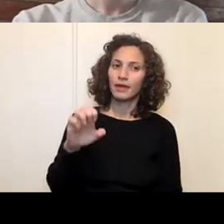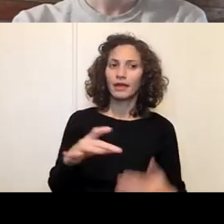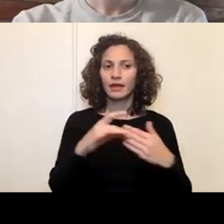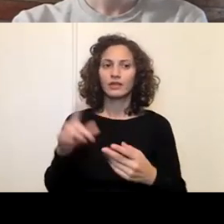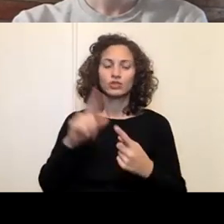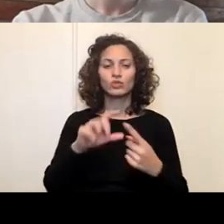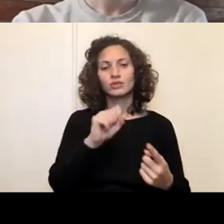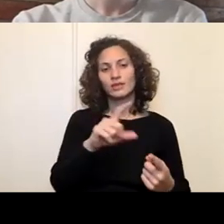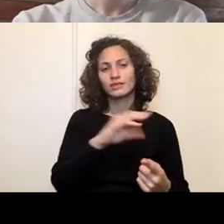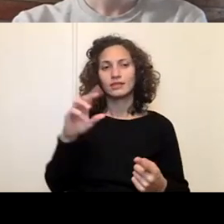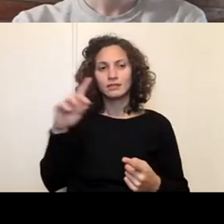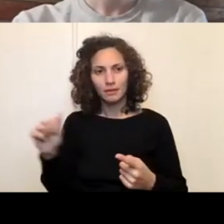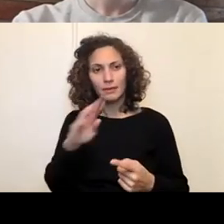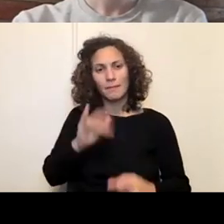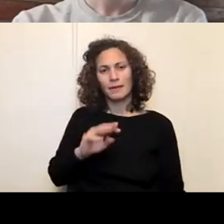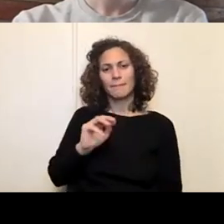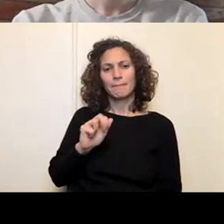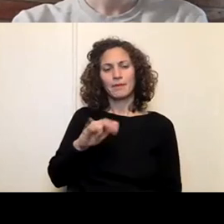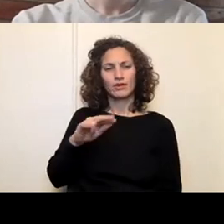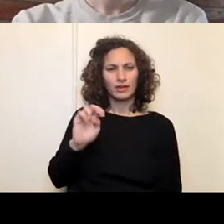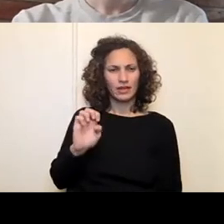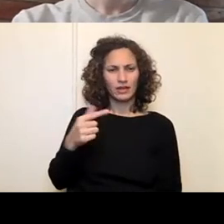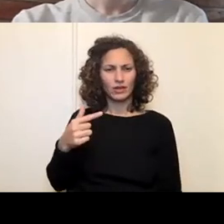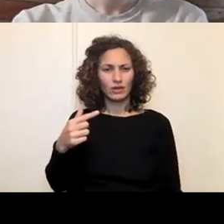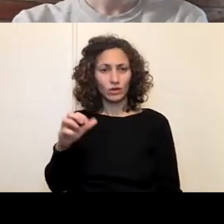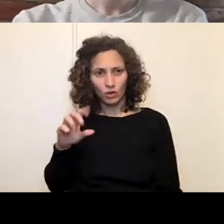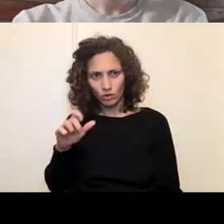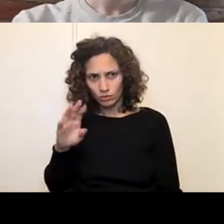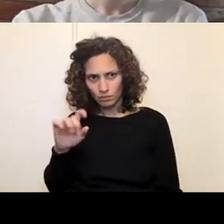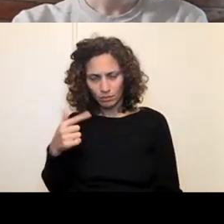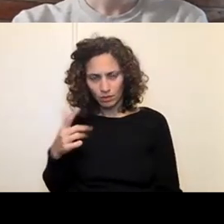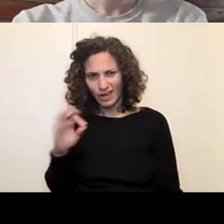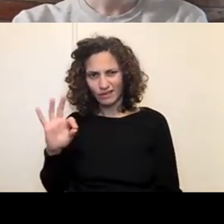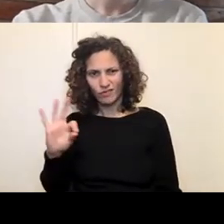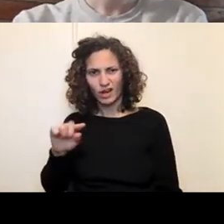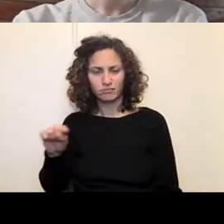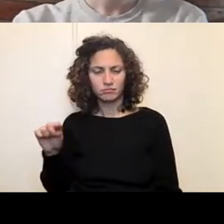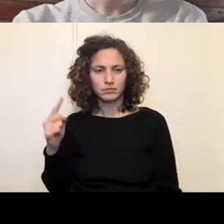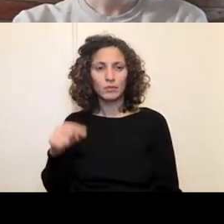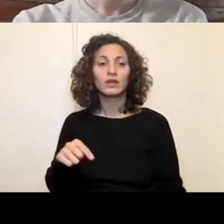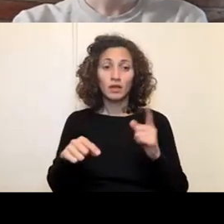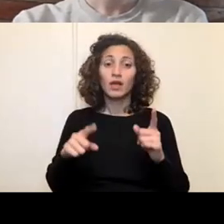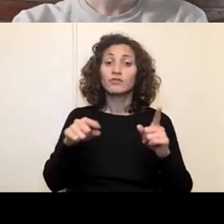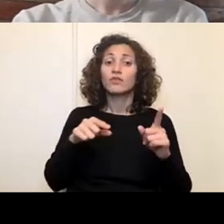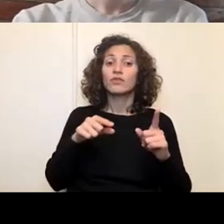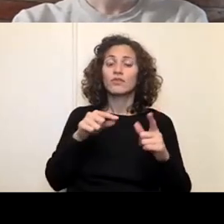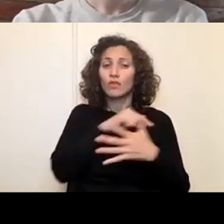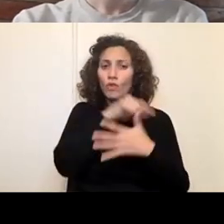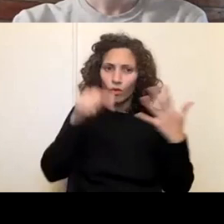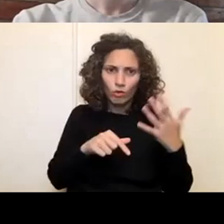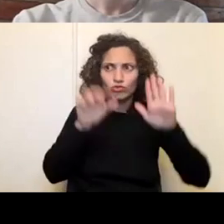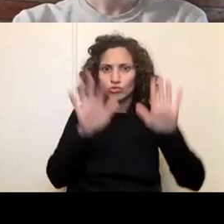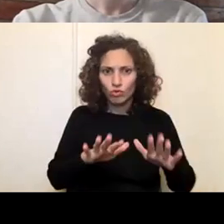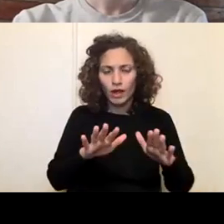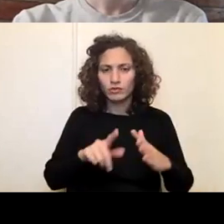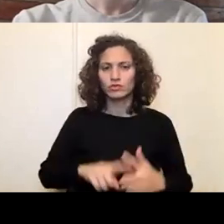Corey Silverberg and Fran Odette. And these are really great jumping off point. And I'll